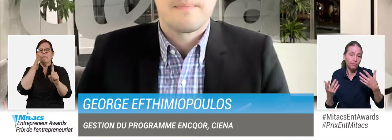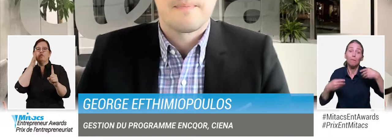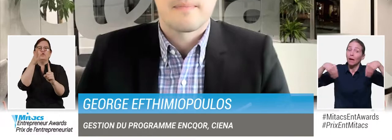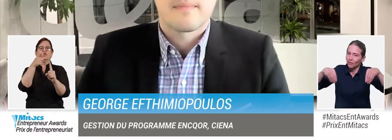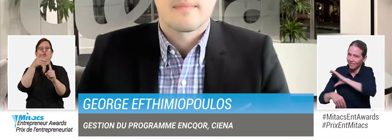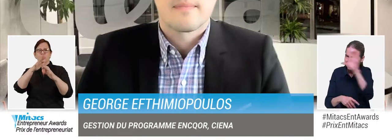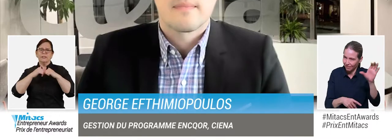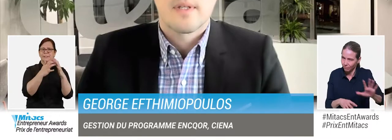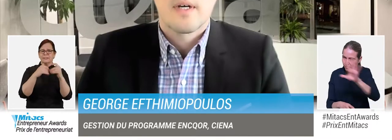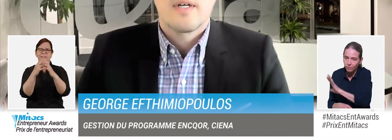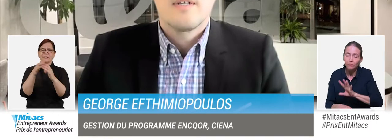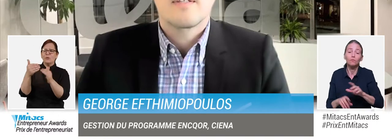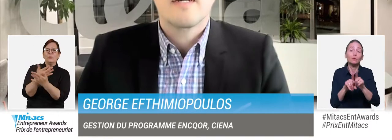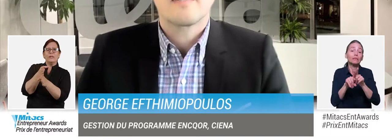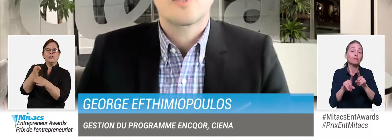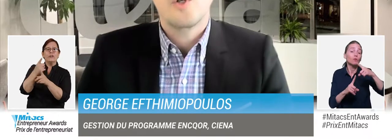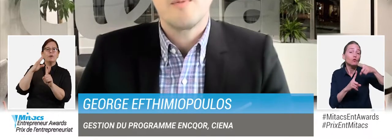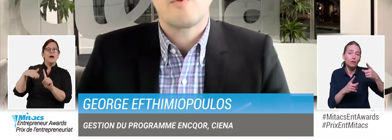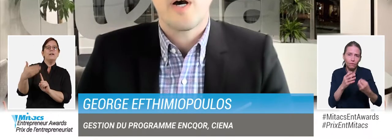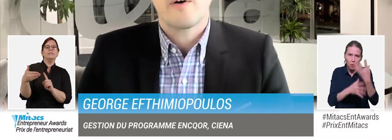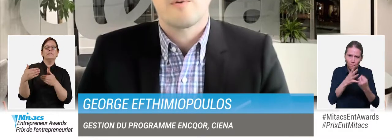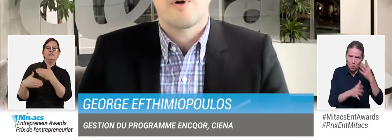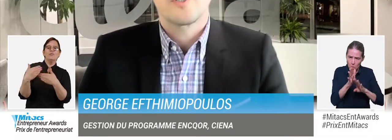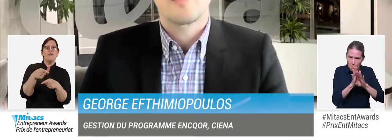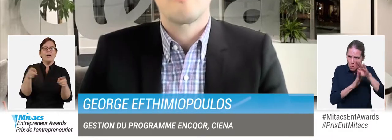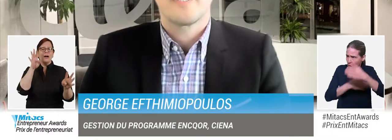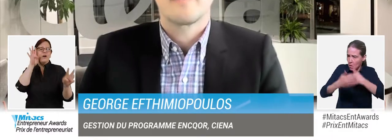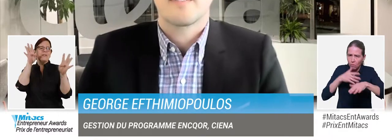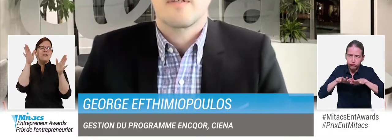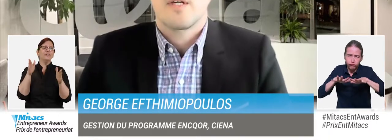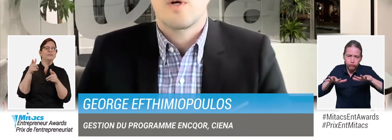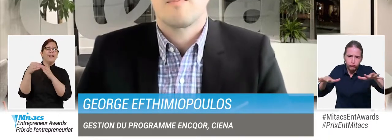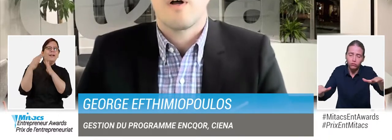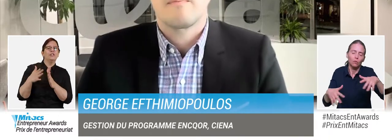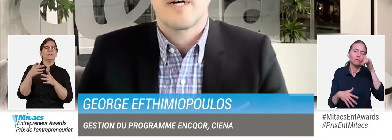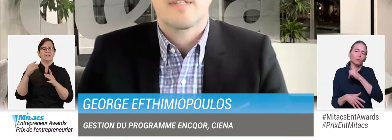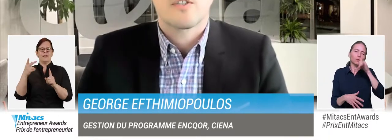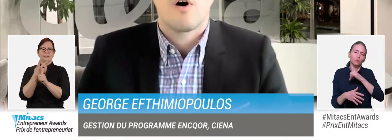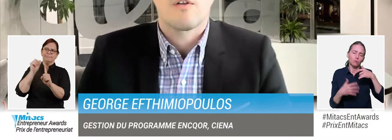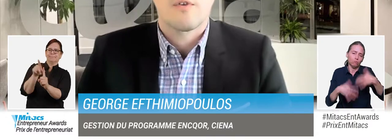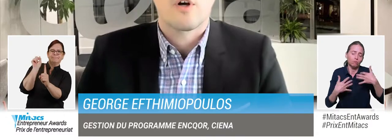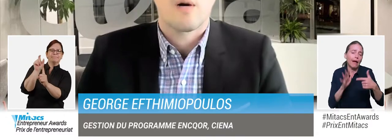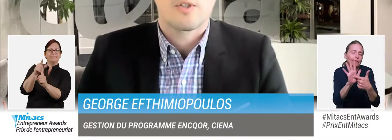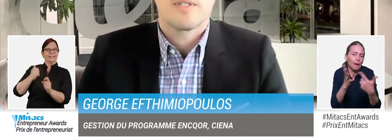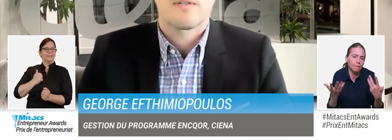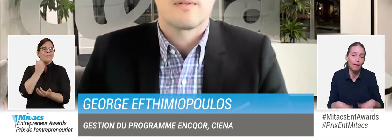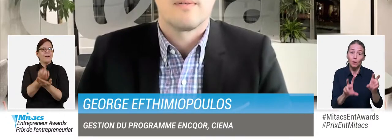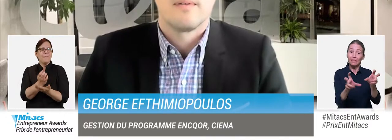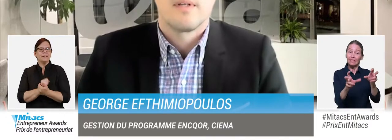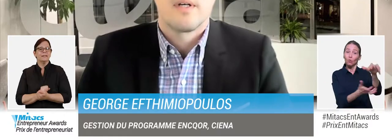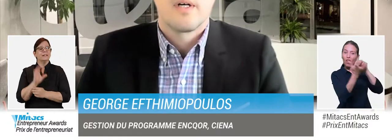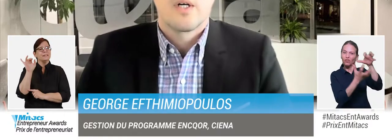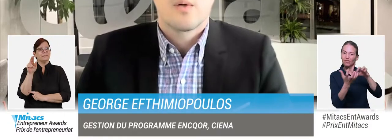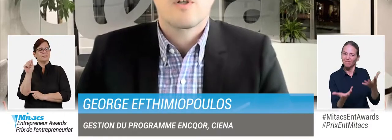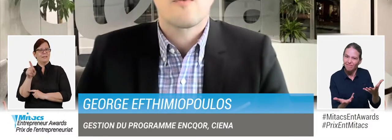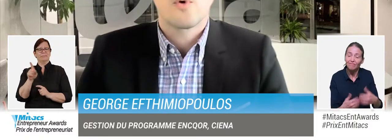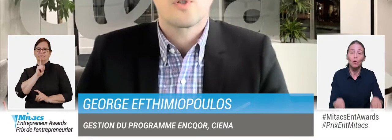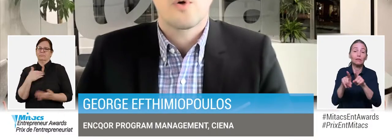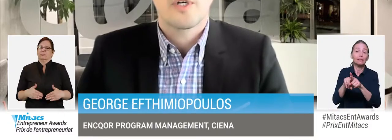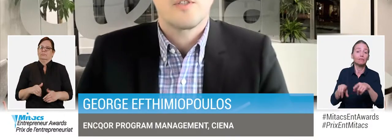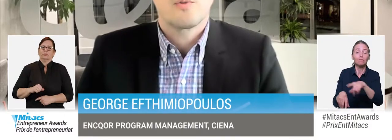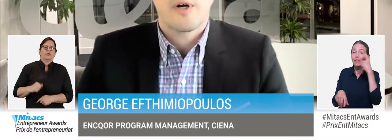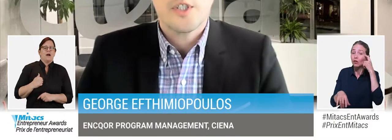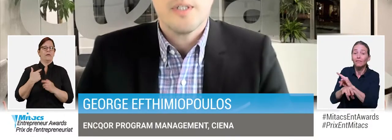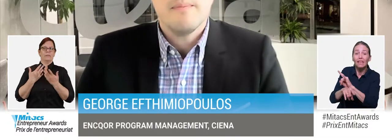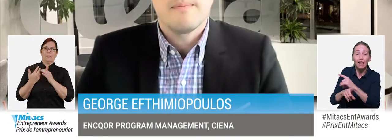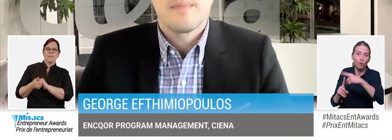economy. Siena is extremely proud of our partnership with Mitacs, and we applaud Mitacs on all of their accomplishments. We look forward